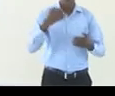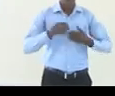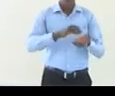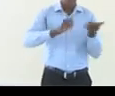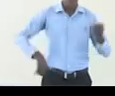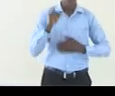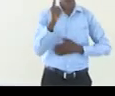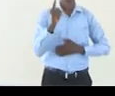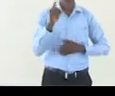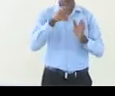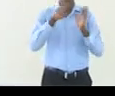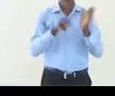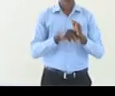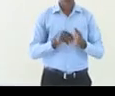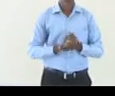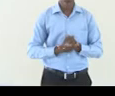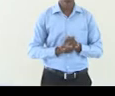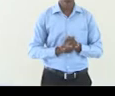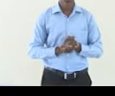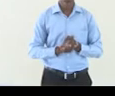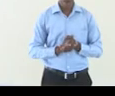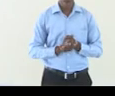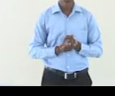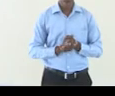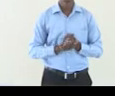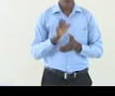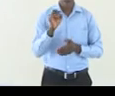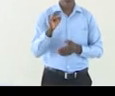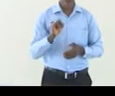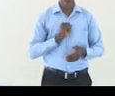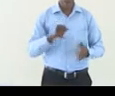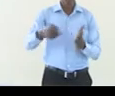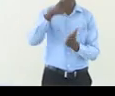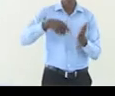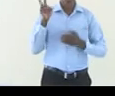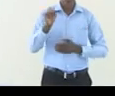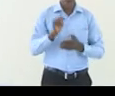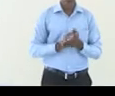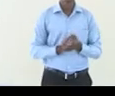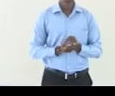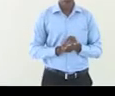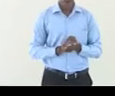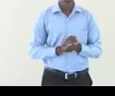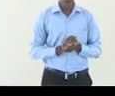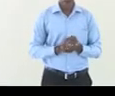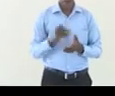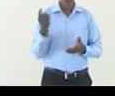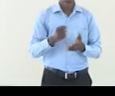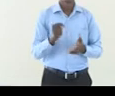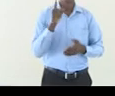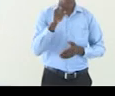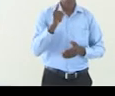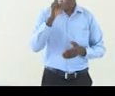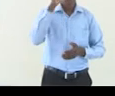from the 10. And of course, you have to correct the teacher. And the one commandment that he removed was the